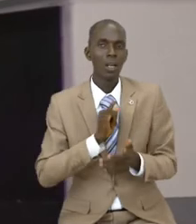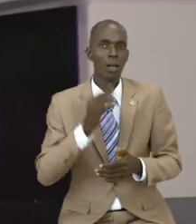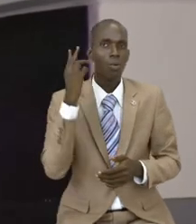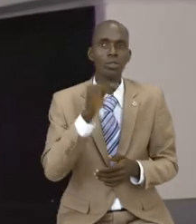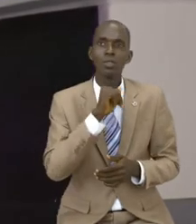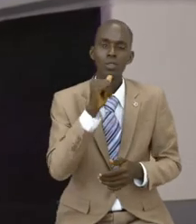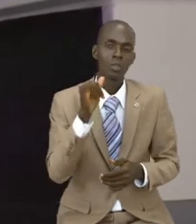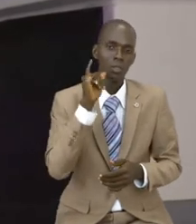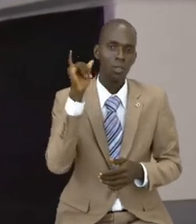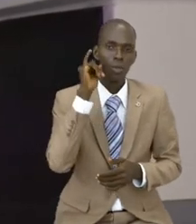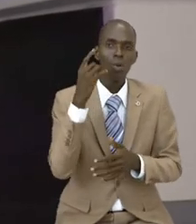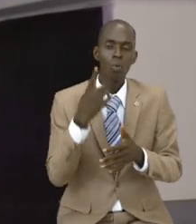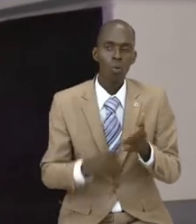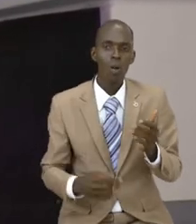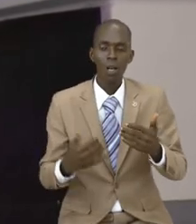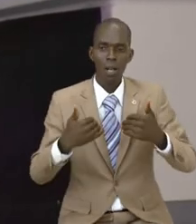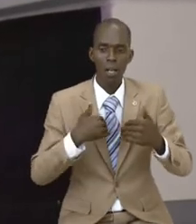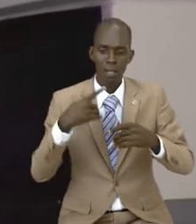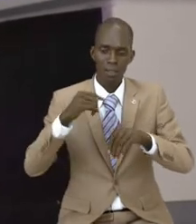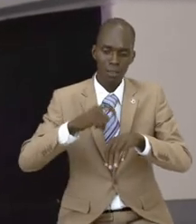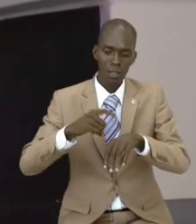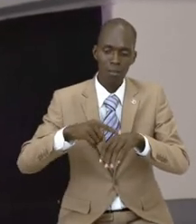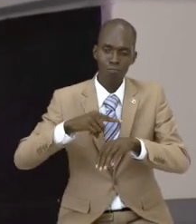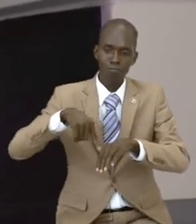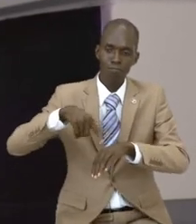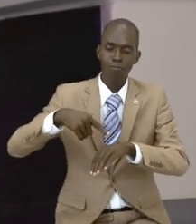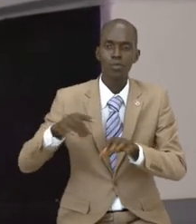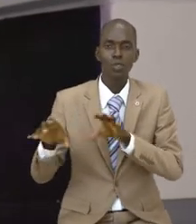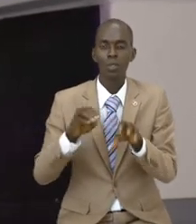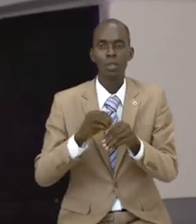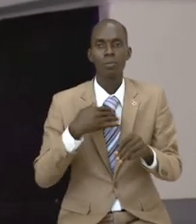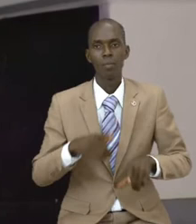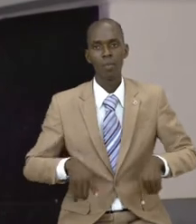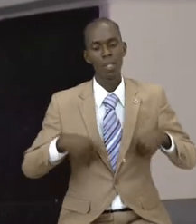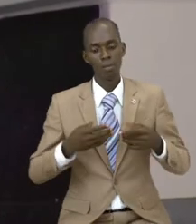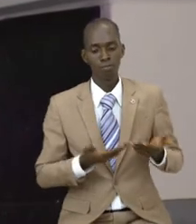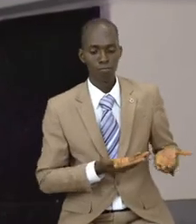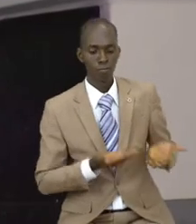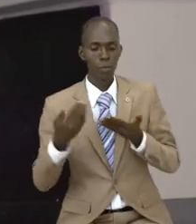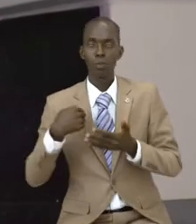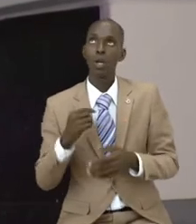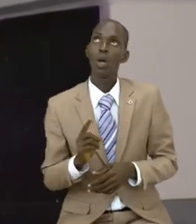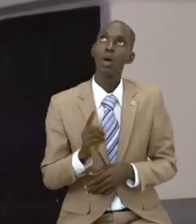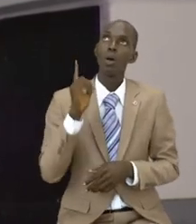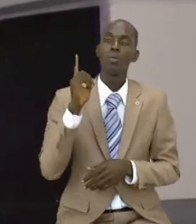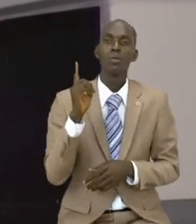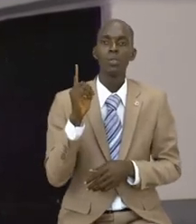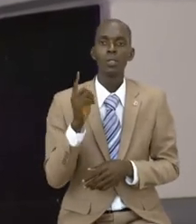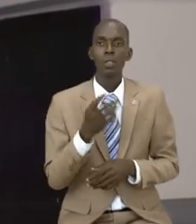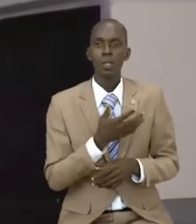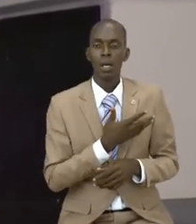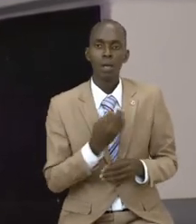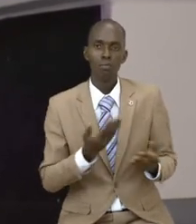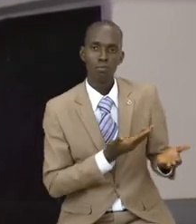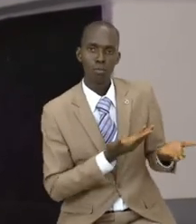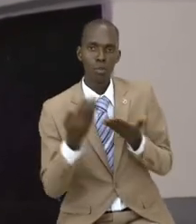passing time done in my life? Move me up, jerk me up, and move me